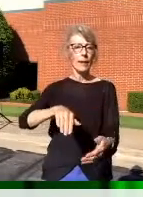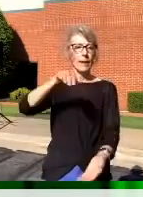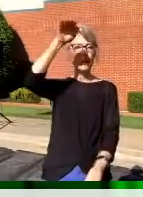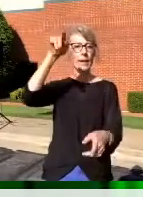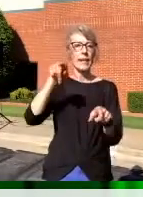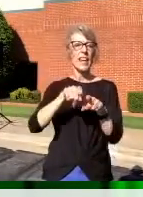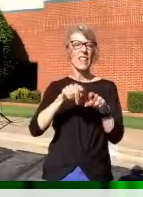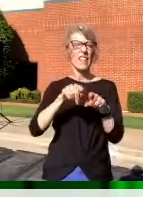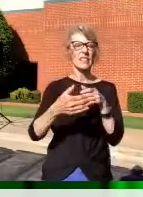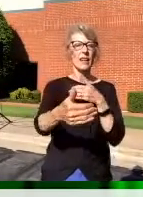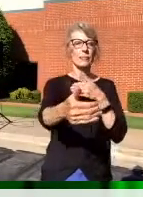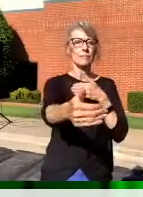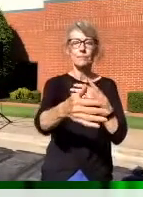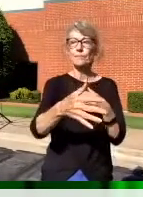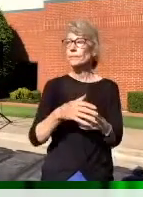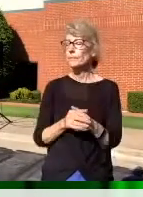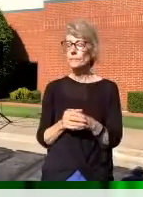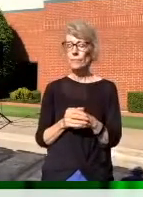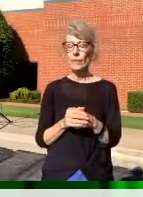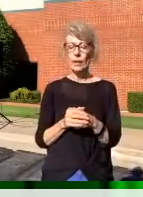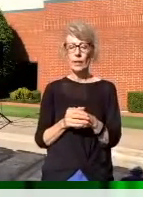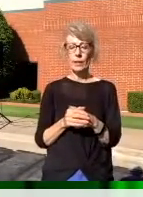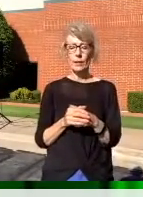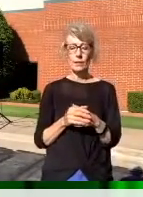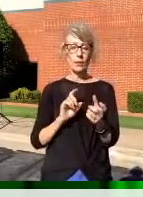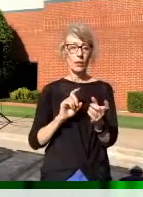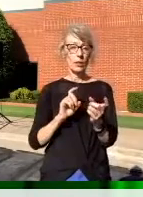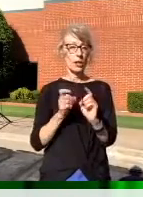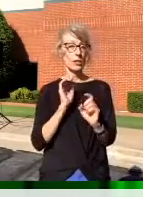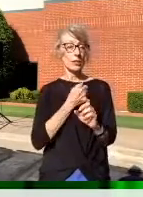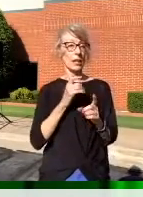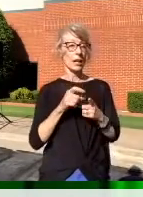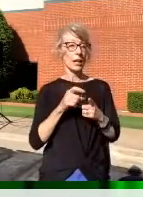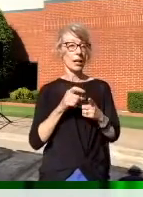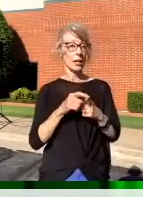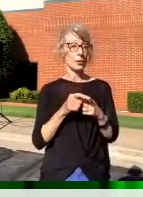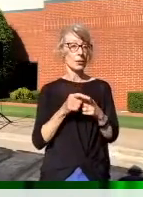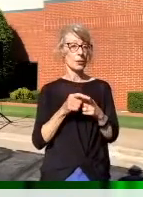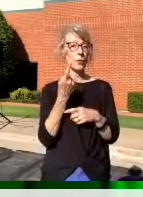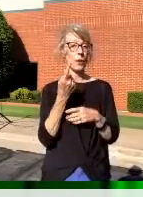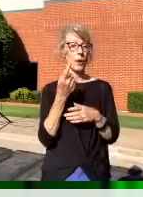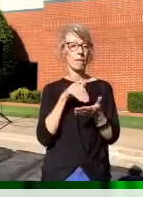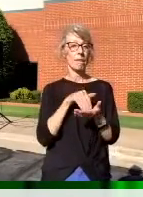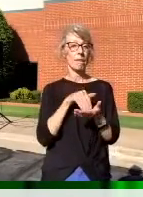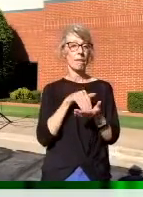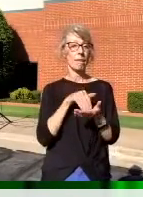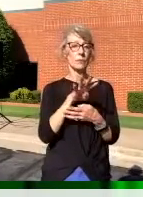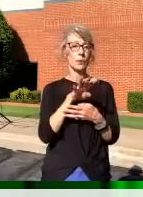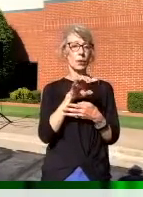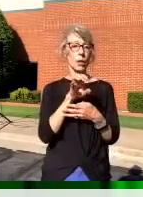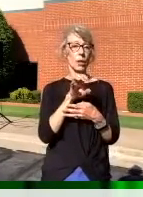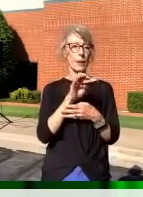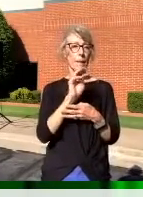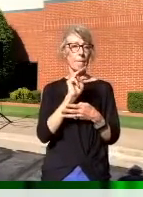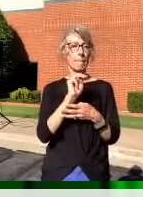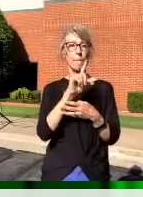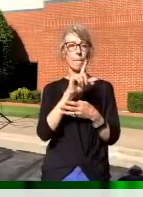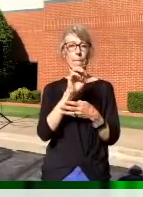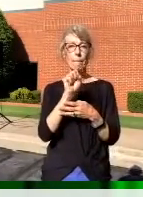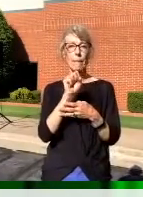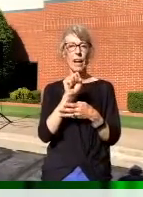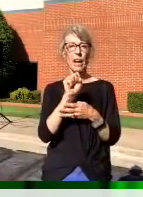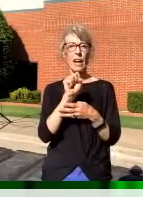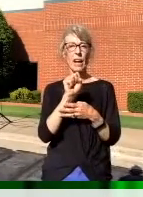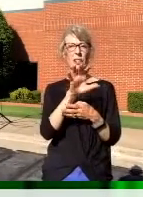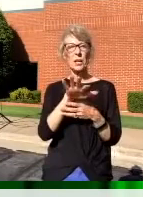measurement. If you translate it into our terms, it'd be 1,400 miles. And if you just put that on a map, it'd be about half the size of the